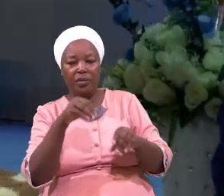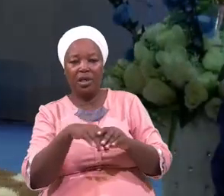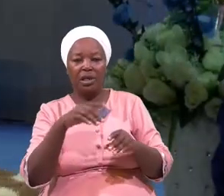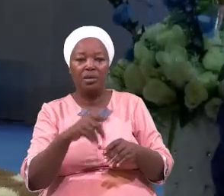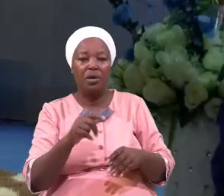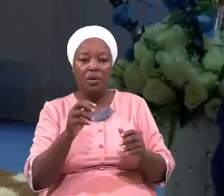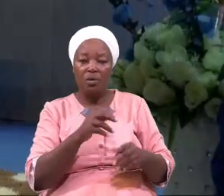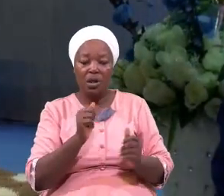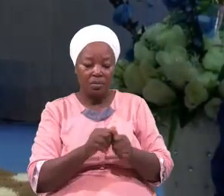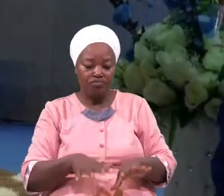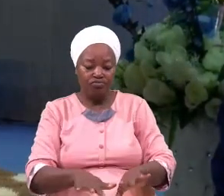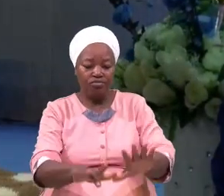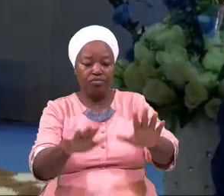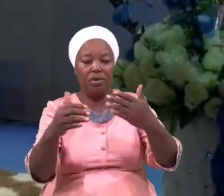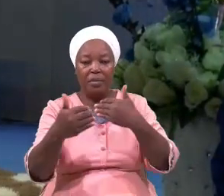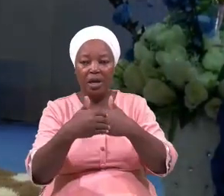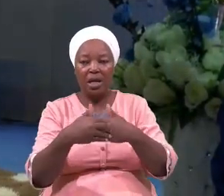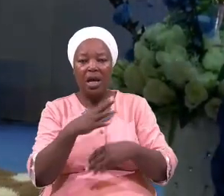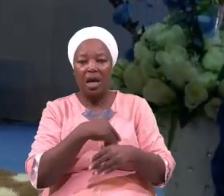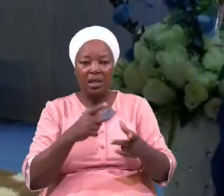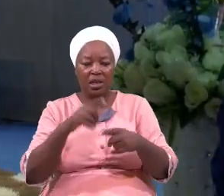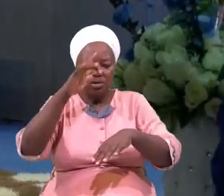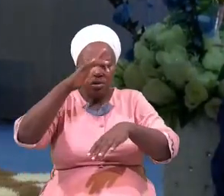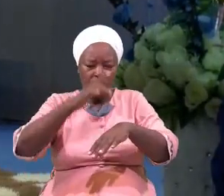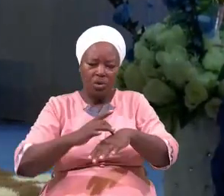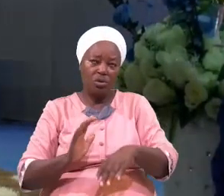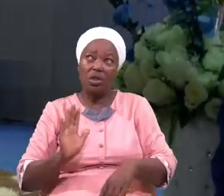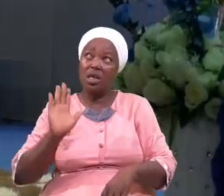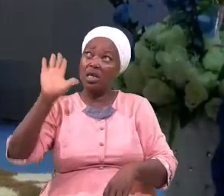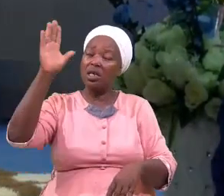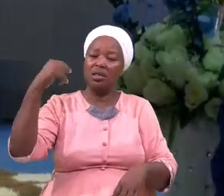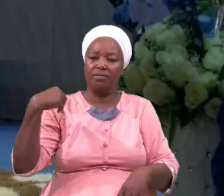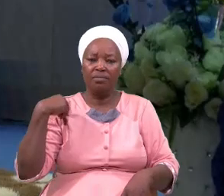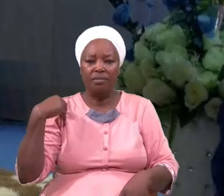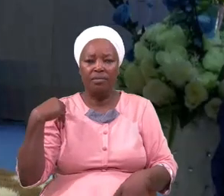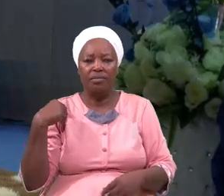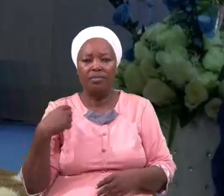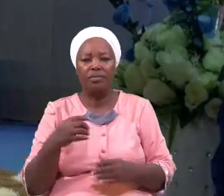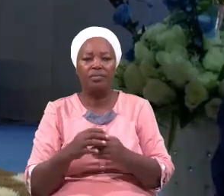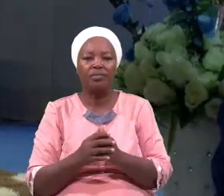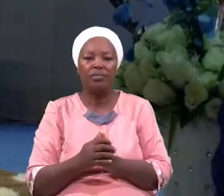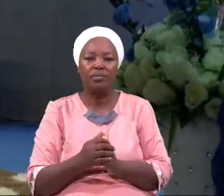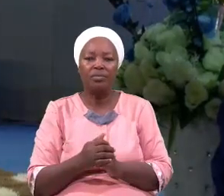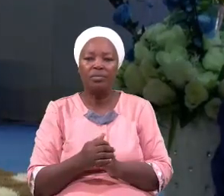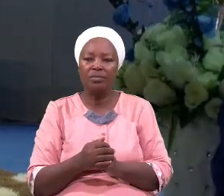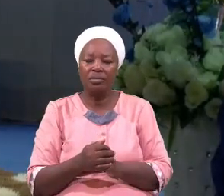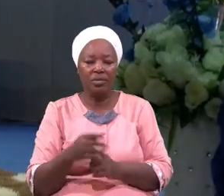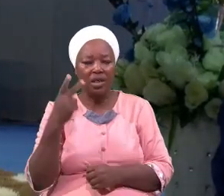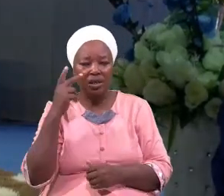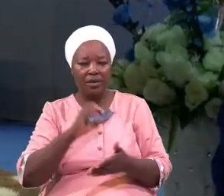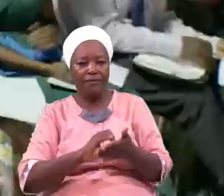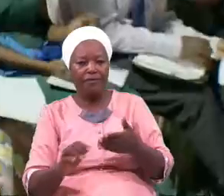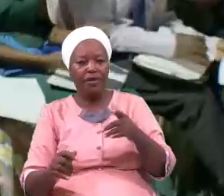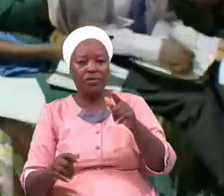behind and touched his garment. Look at verse